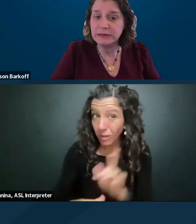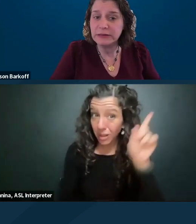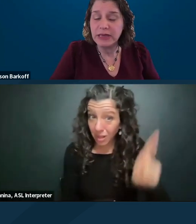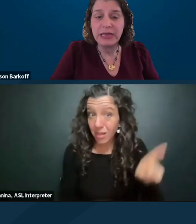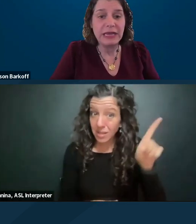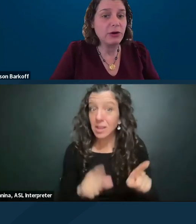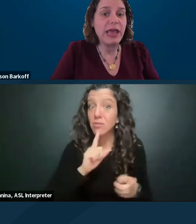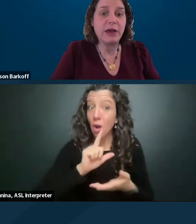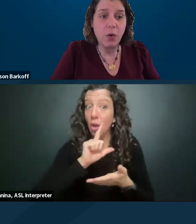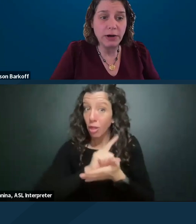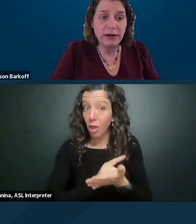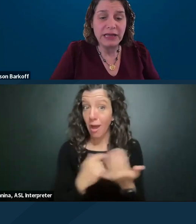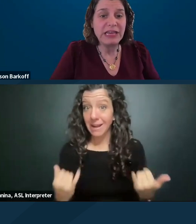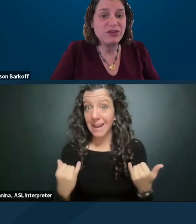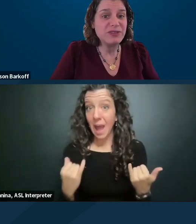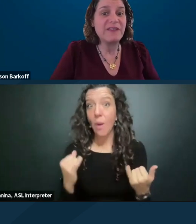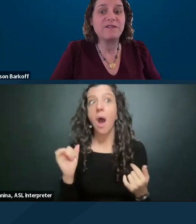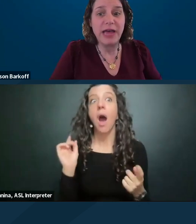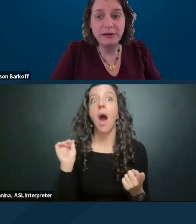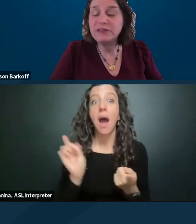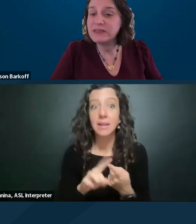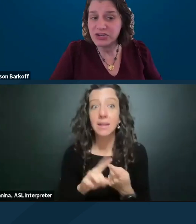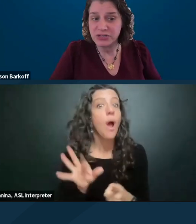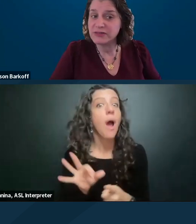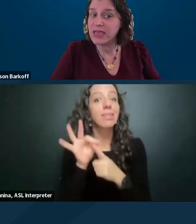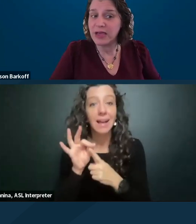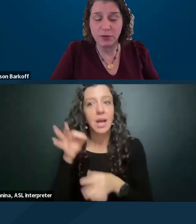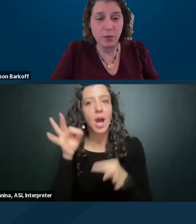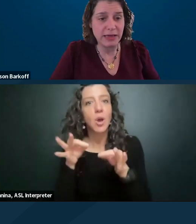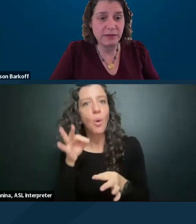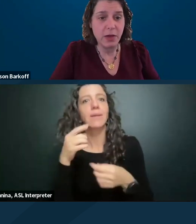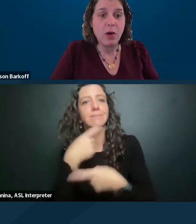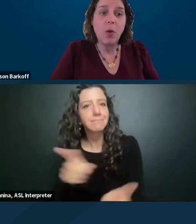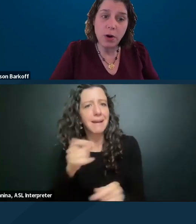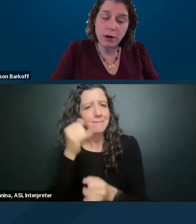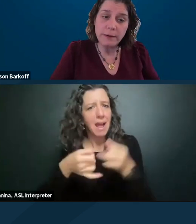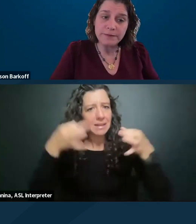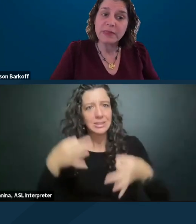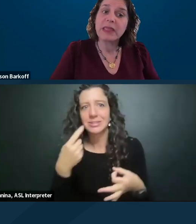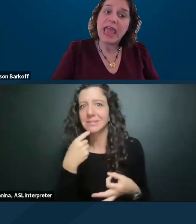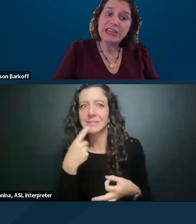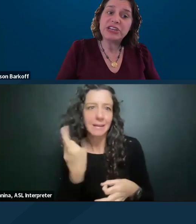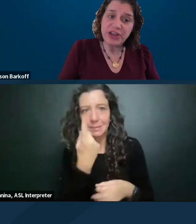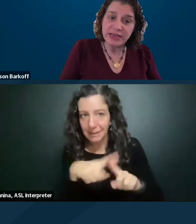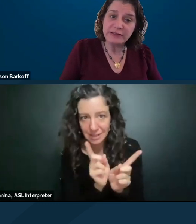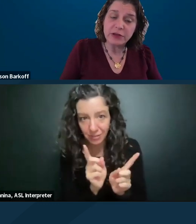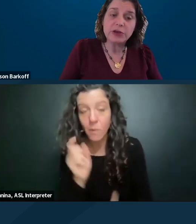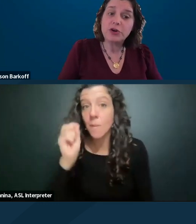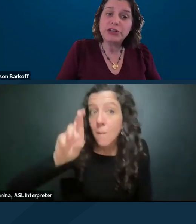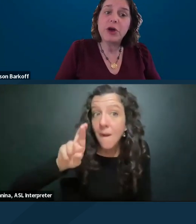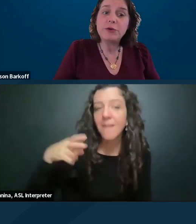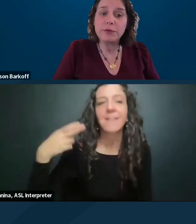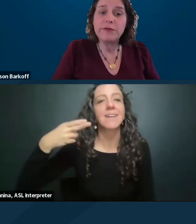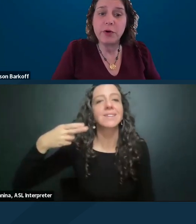and until either a court issues a final decision saying otherwise, or